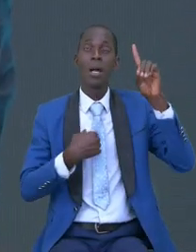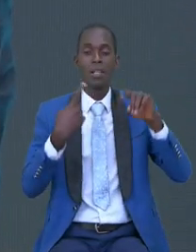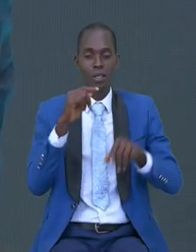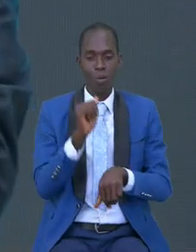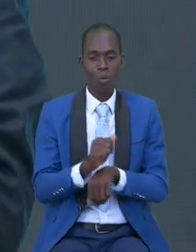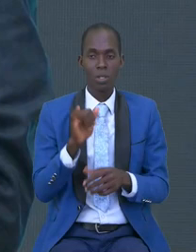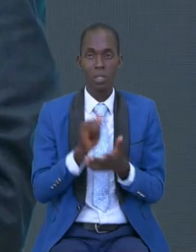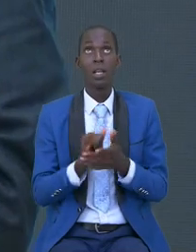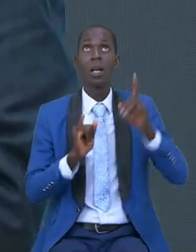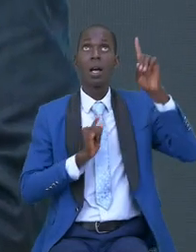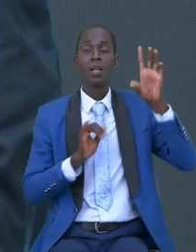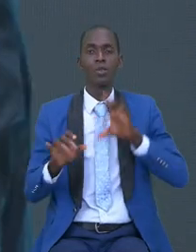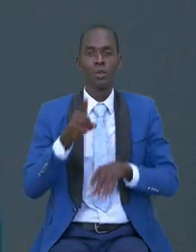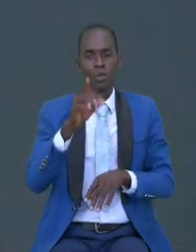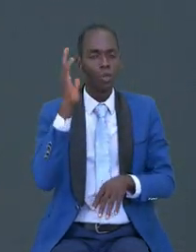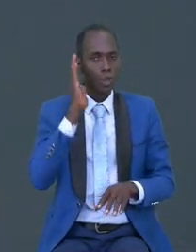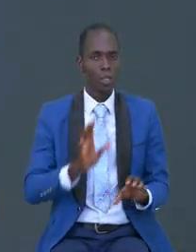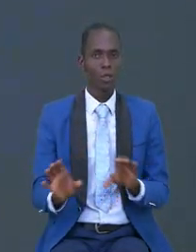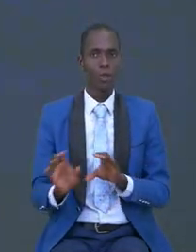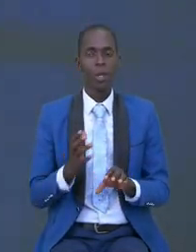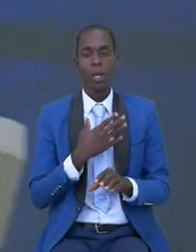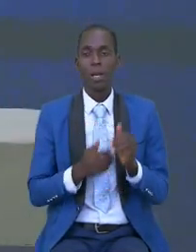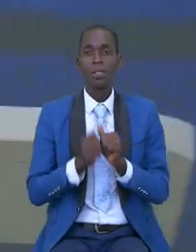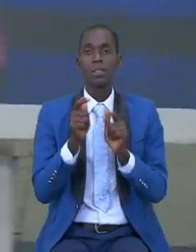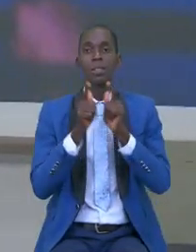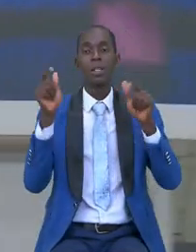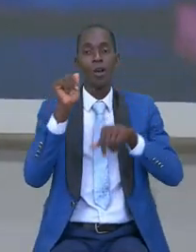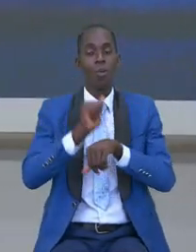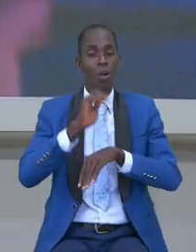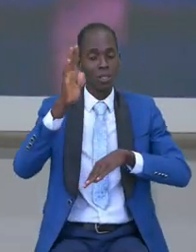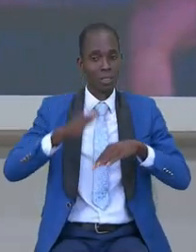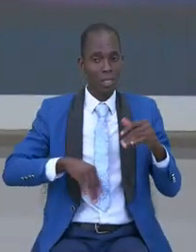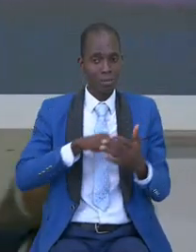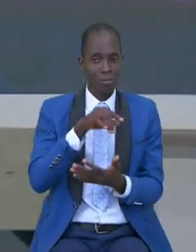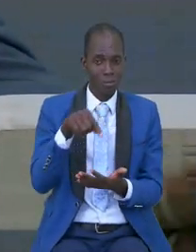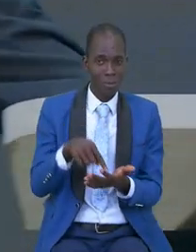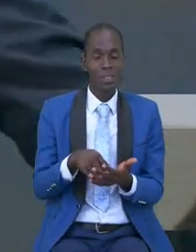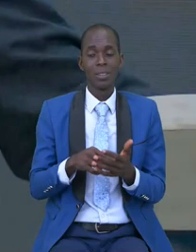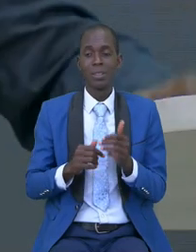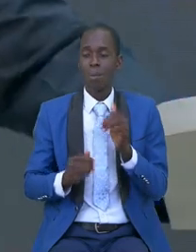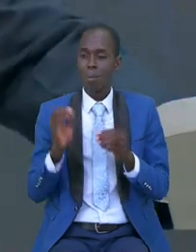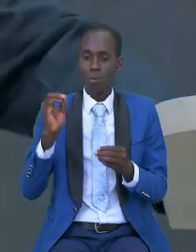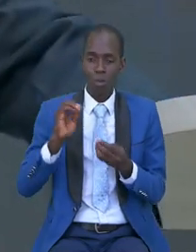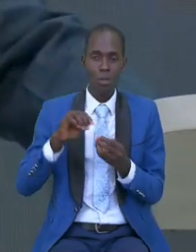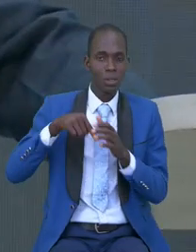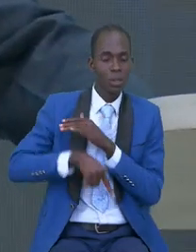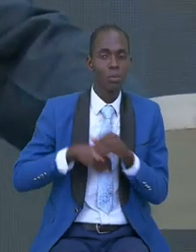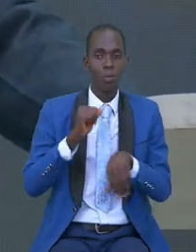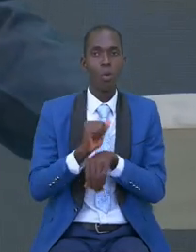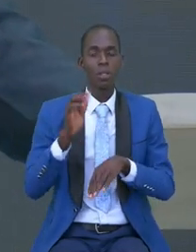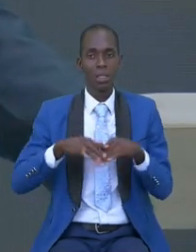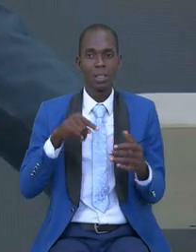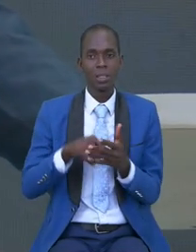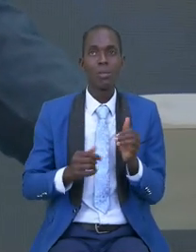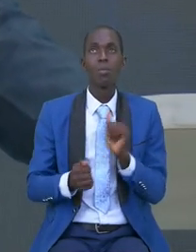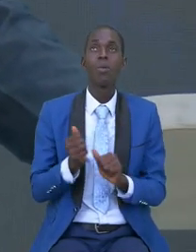I do, he shall do. And greater works than these, deeper works than these, higher